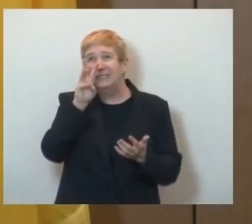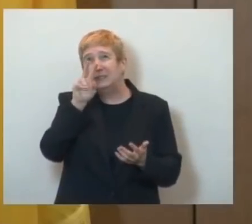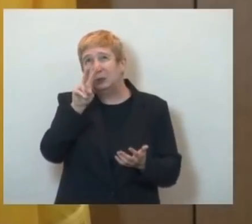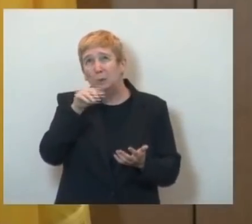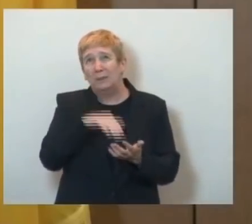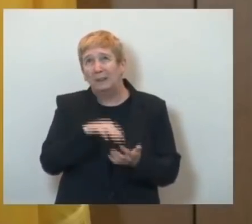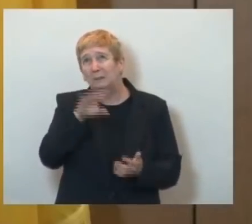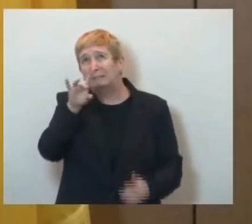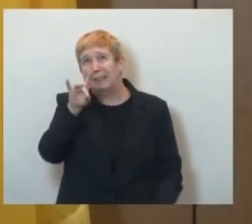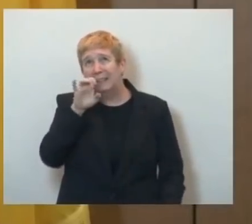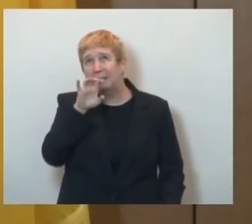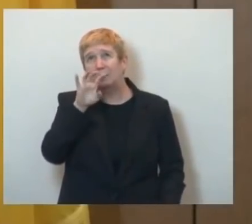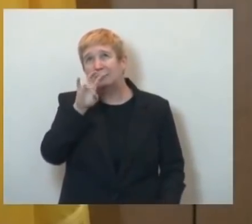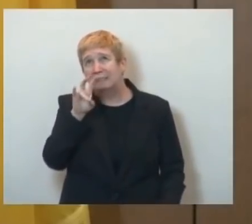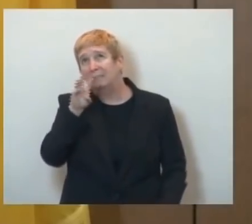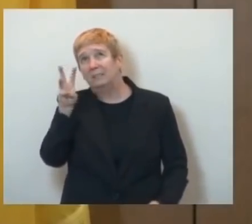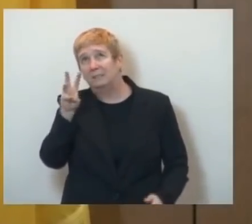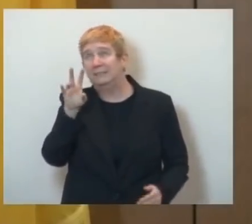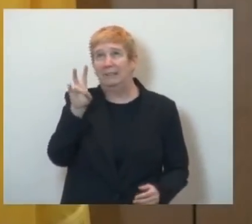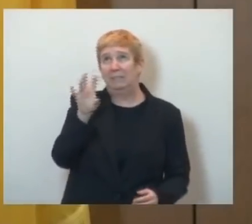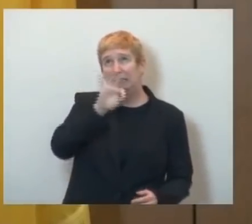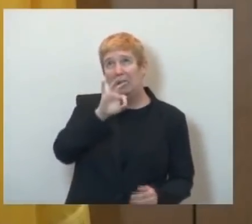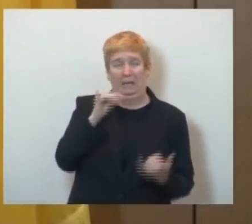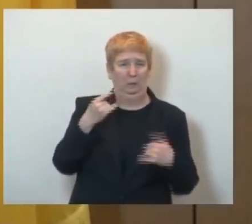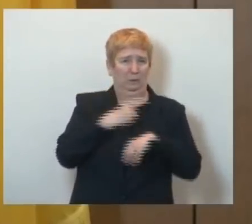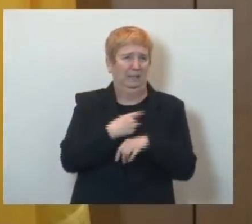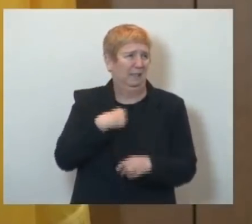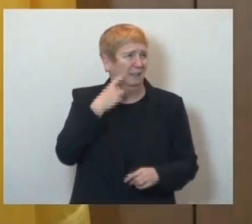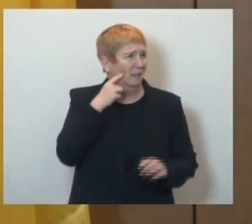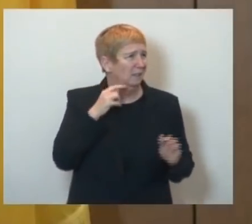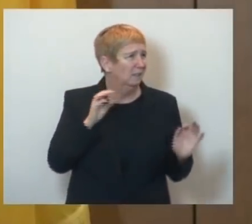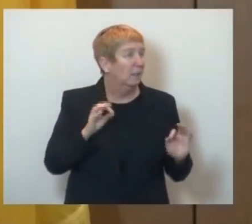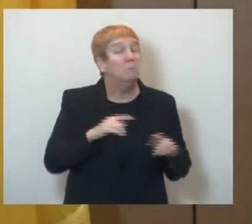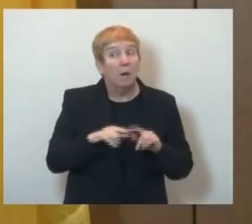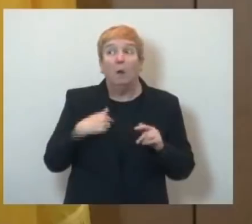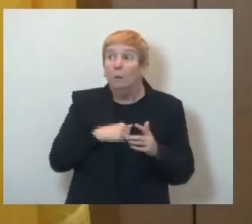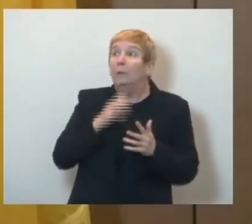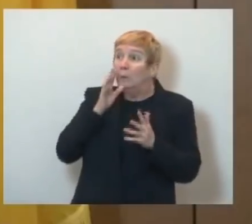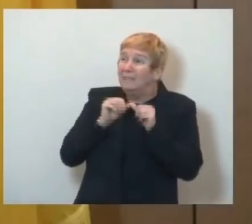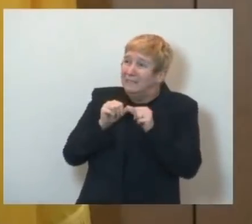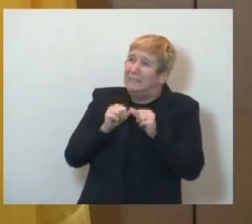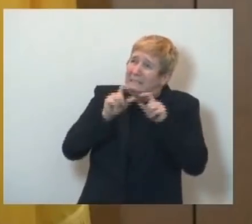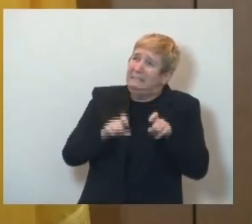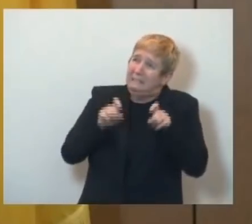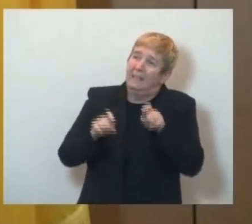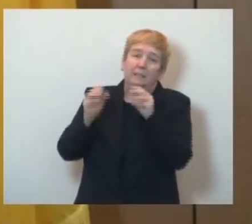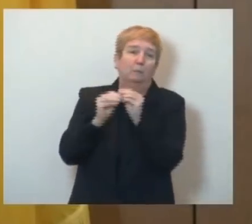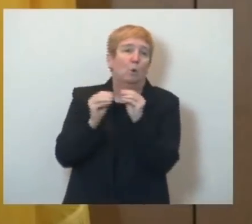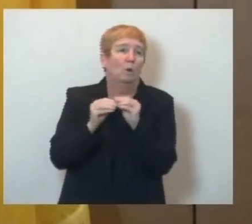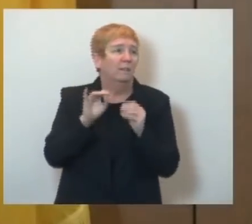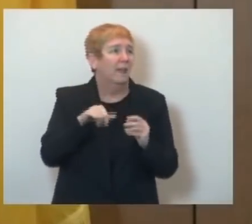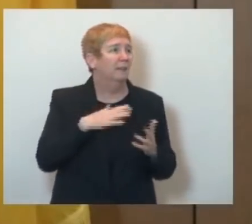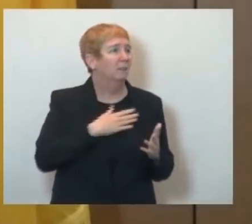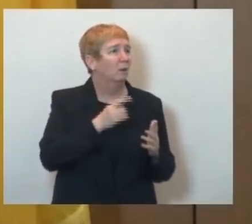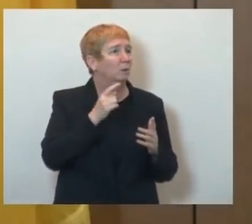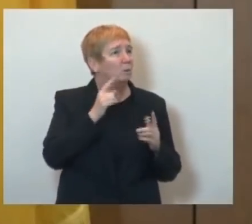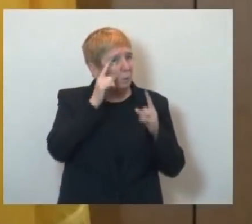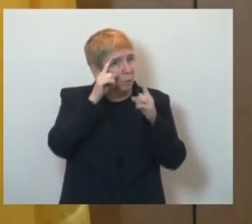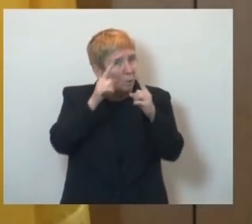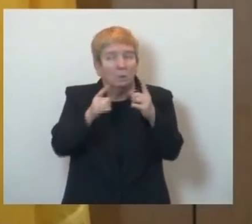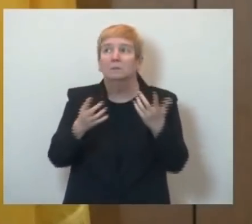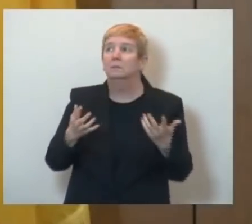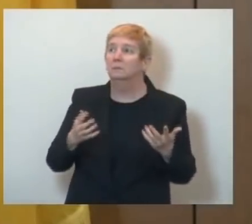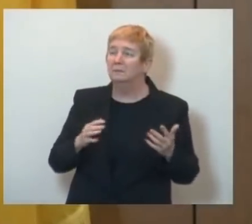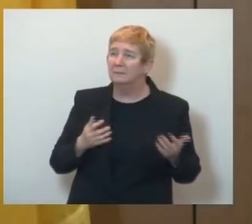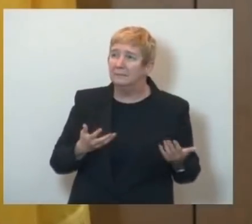62,879, I think, is the exact number as of today. But we'll keep testing more, and maybe someone will hear this response to this